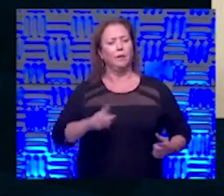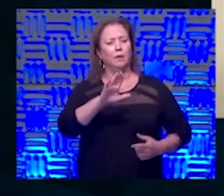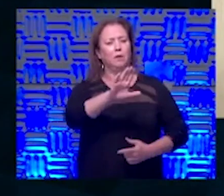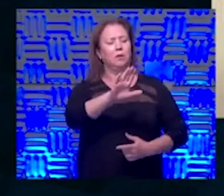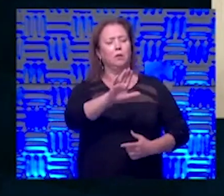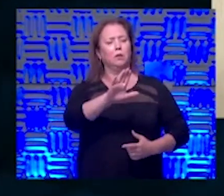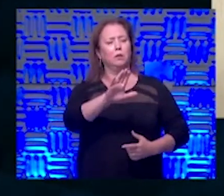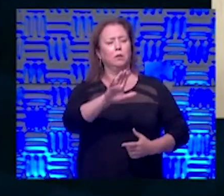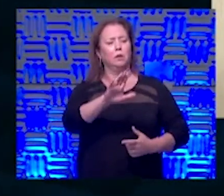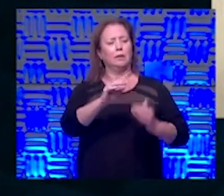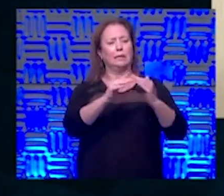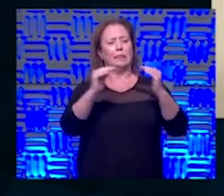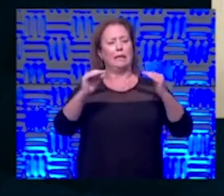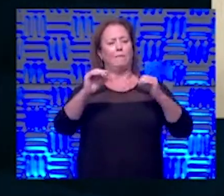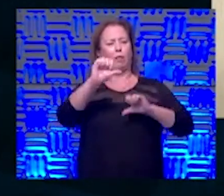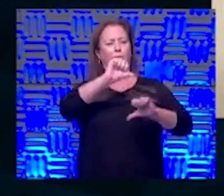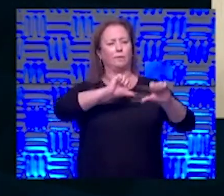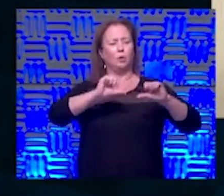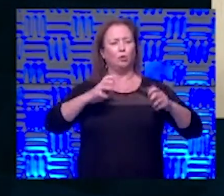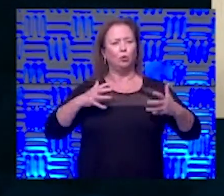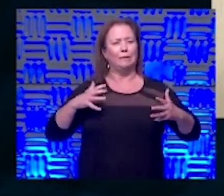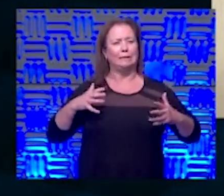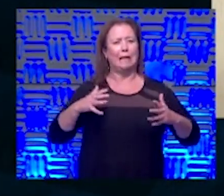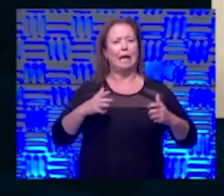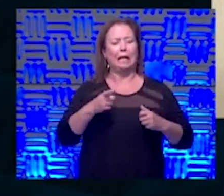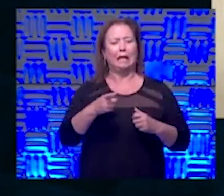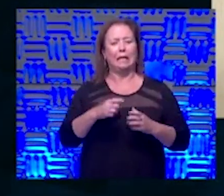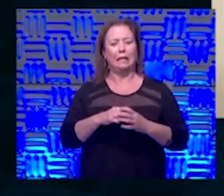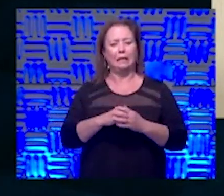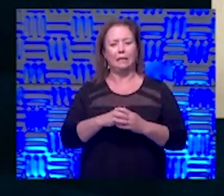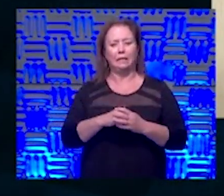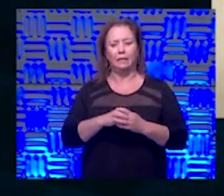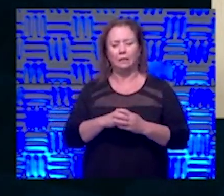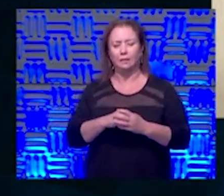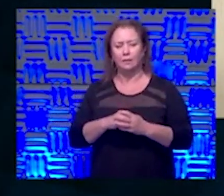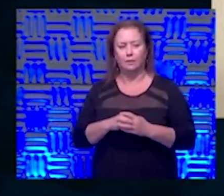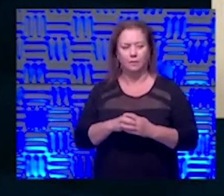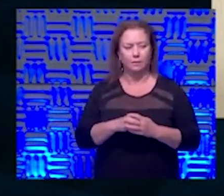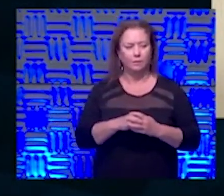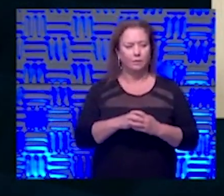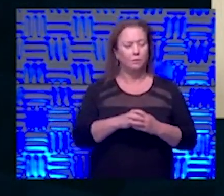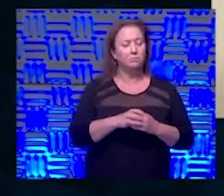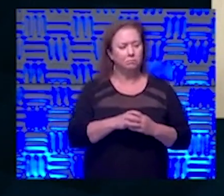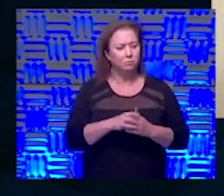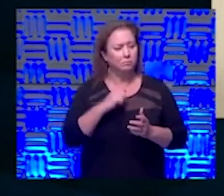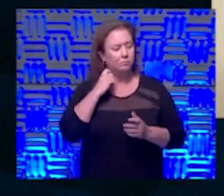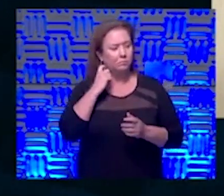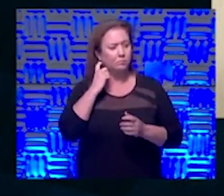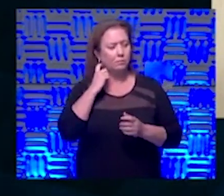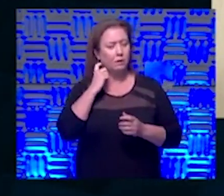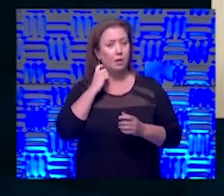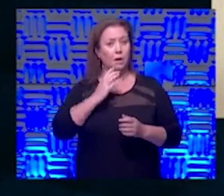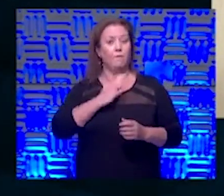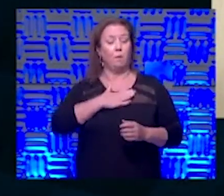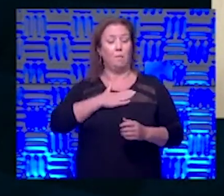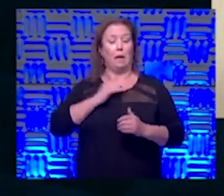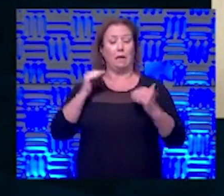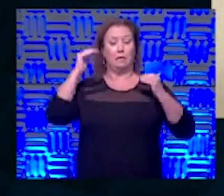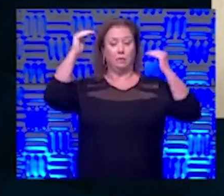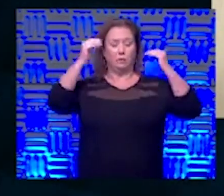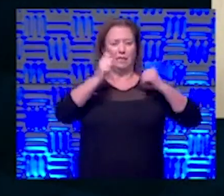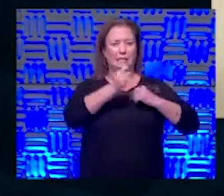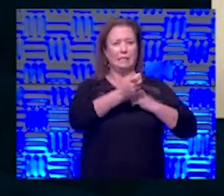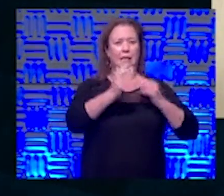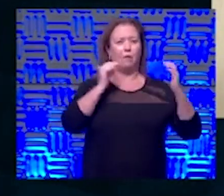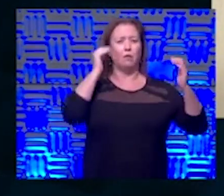been like? What's the level of social anxiety like out there? I think it's been, for the adults that I see, which I see a handful